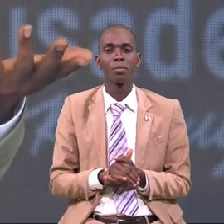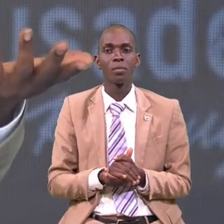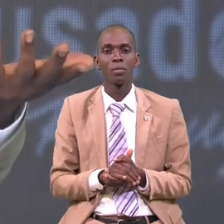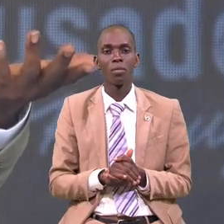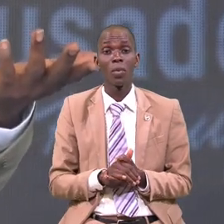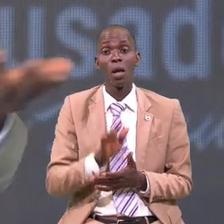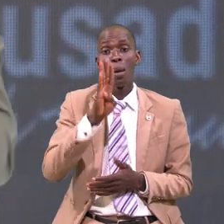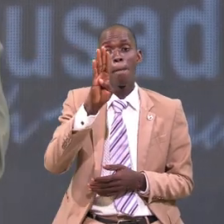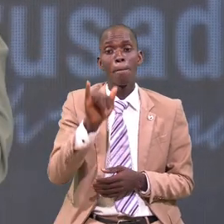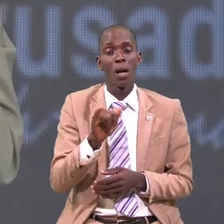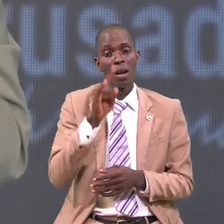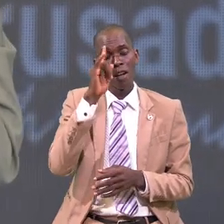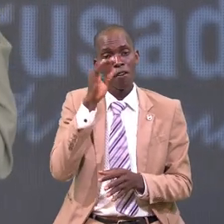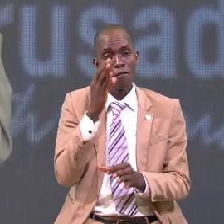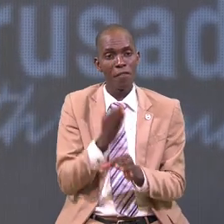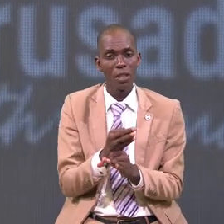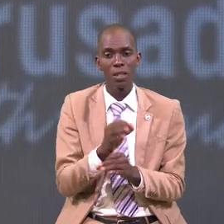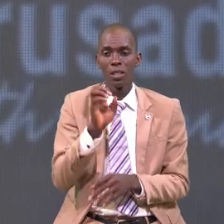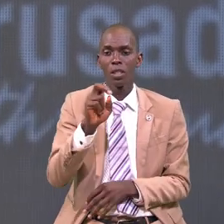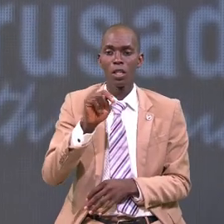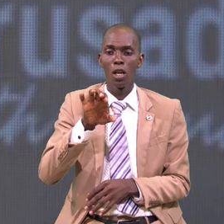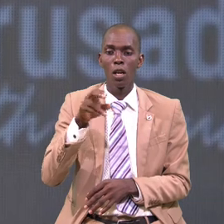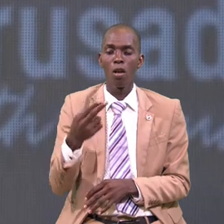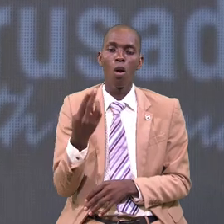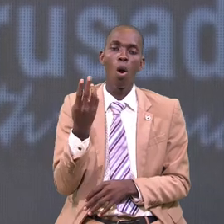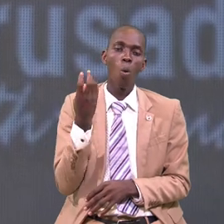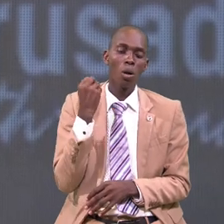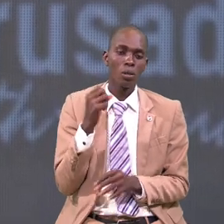By faith, Enoch was translated,